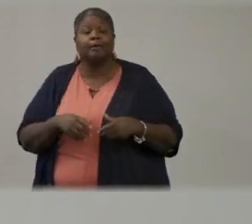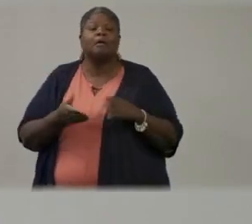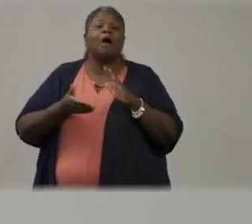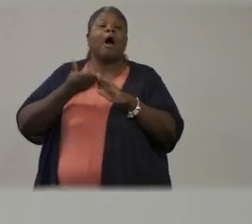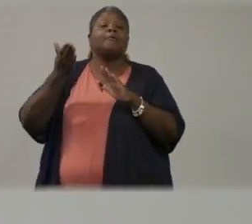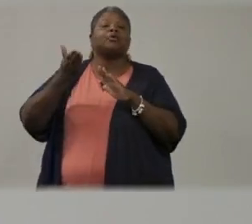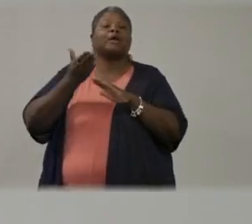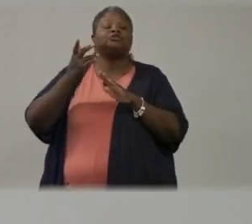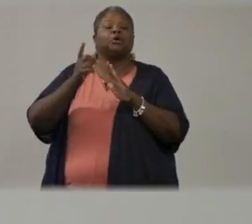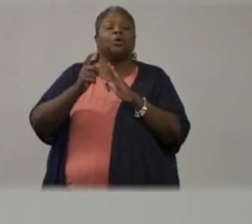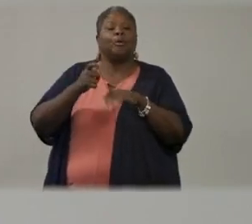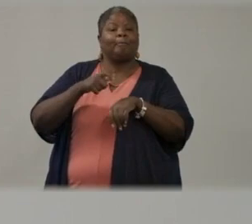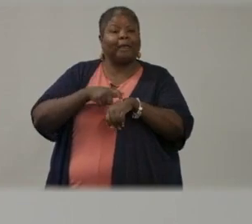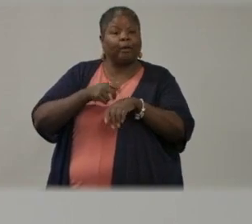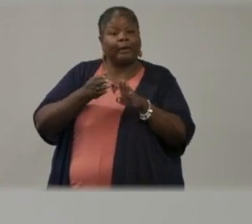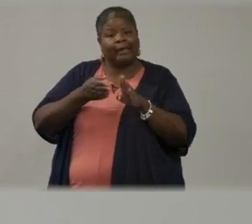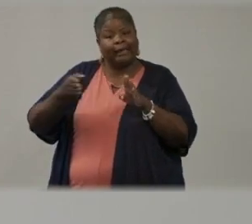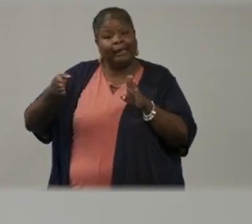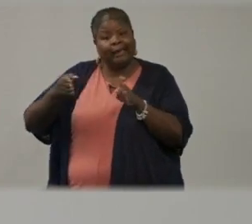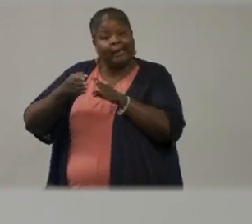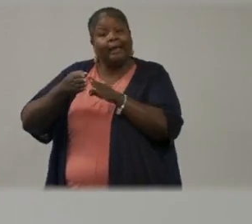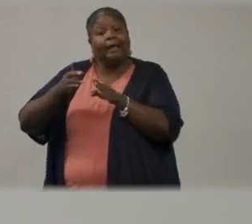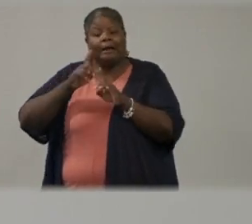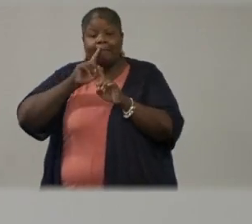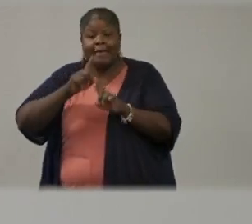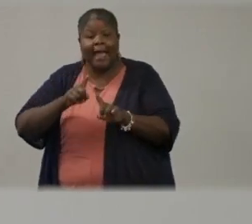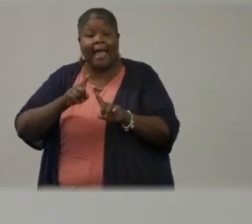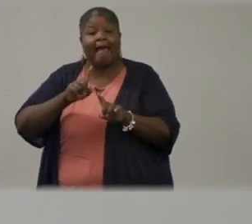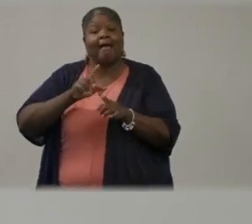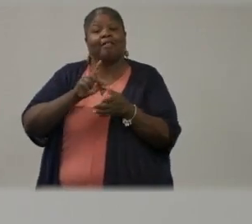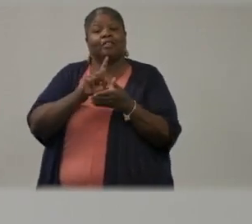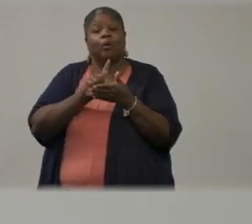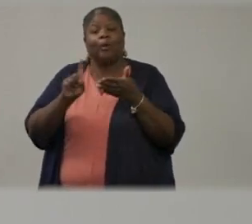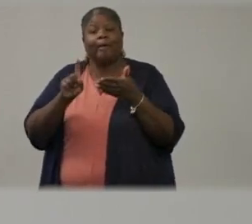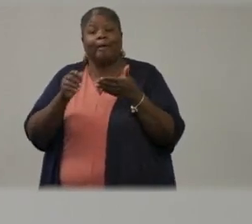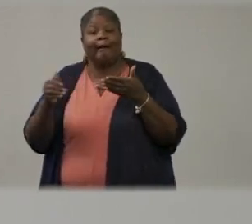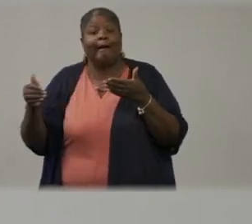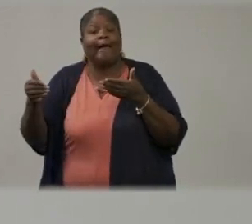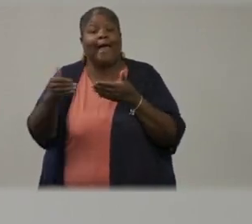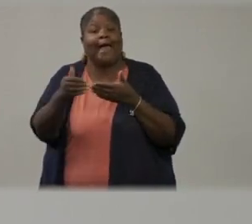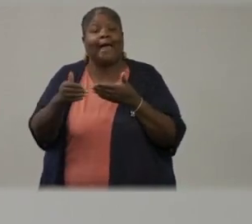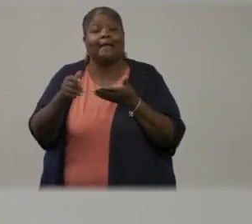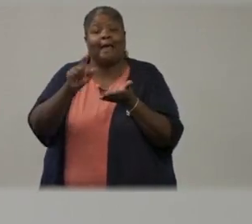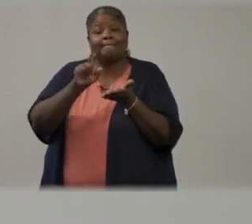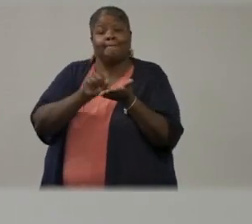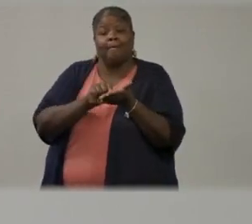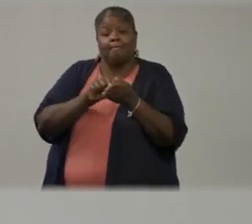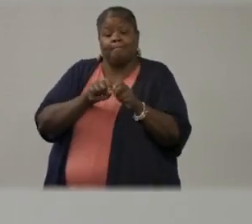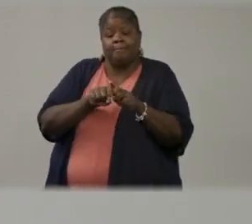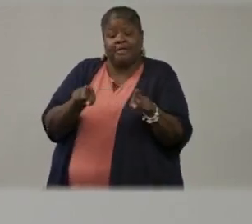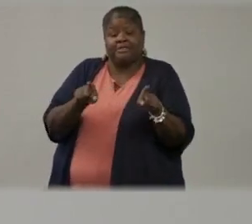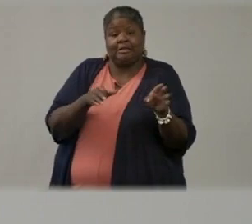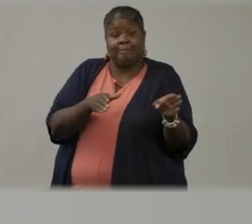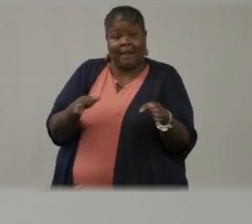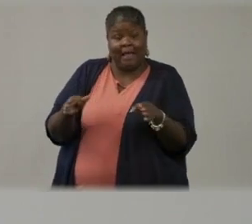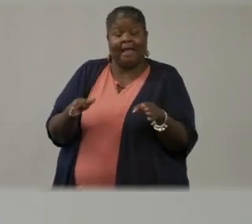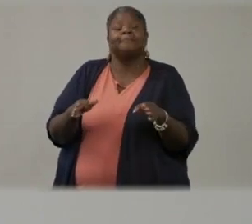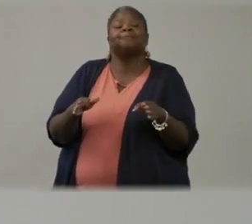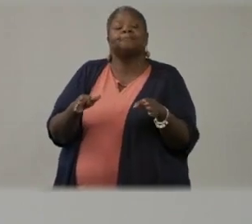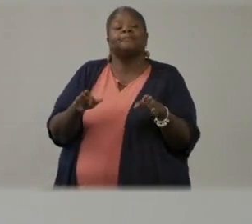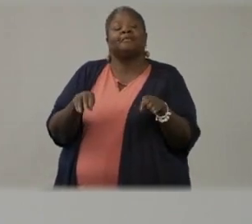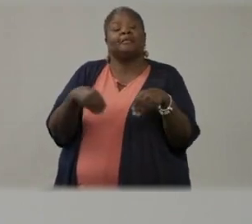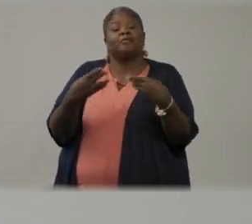operational period command emphases, what are we focusing on for the week ahead, and I publish that plan. And then it provides the